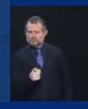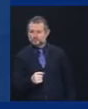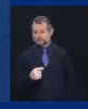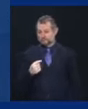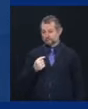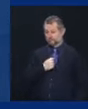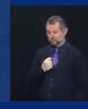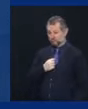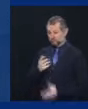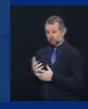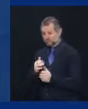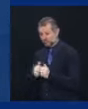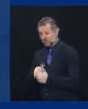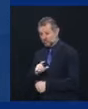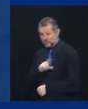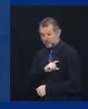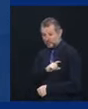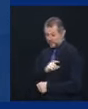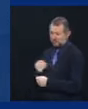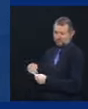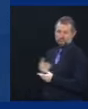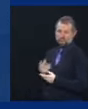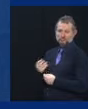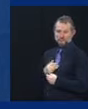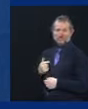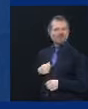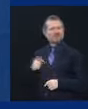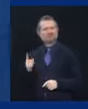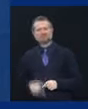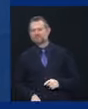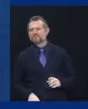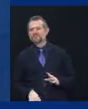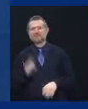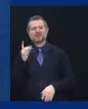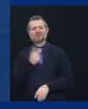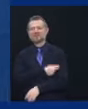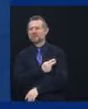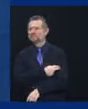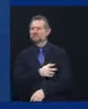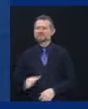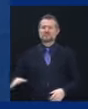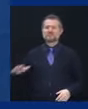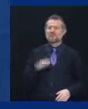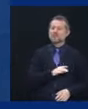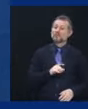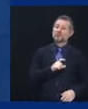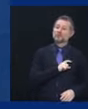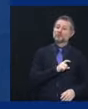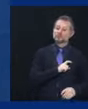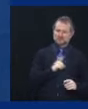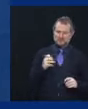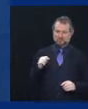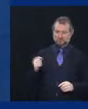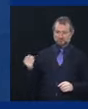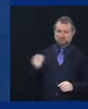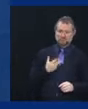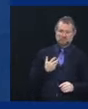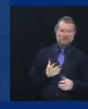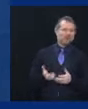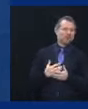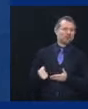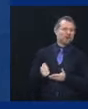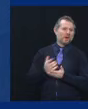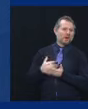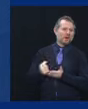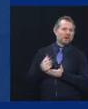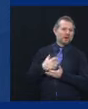officers who say, I can't get the vaccine yet. My police department says they don't have enough. That's true. The